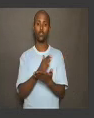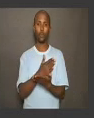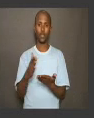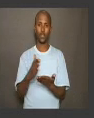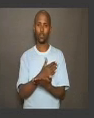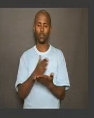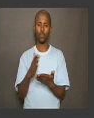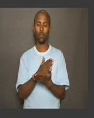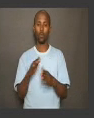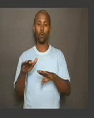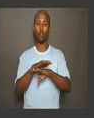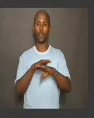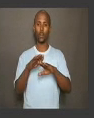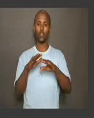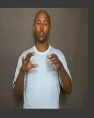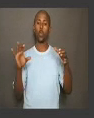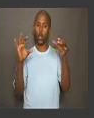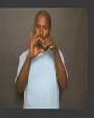distributive over conjunction.